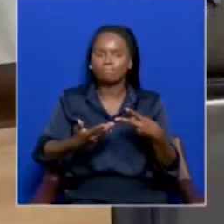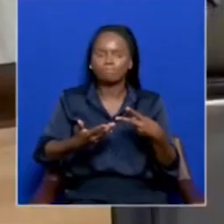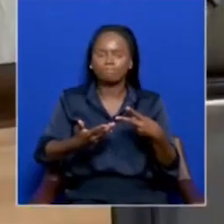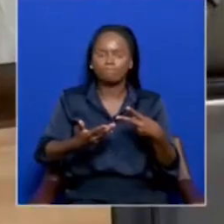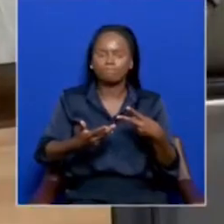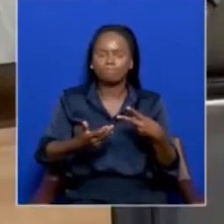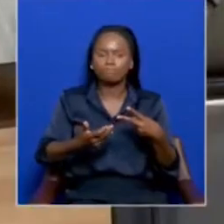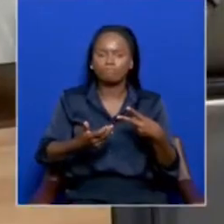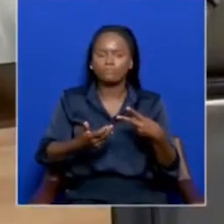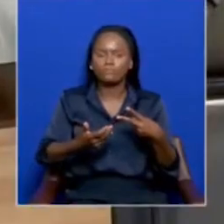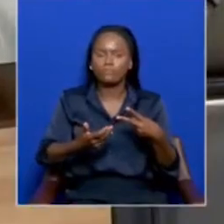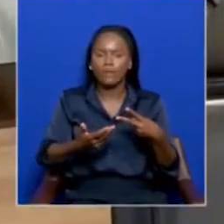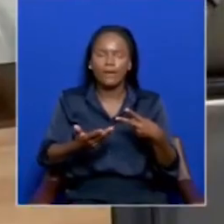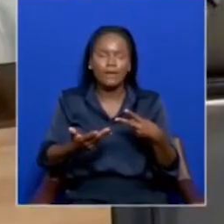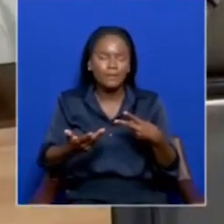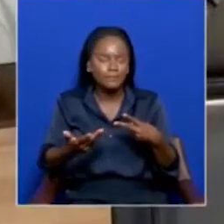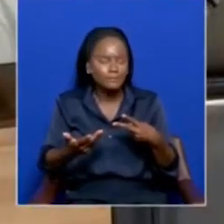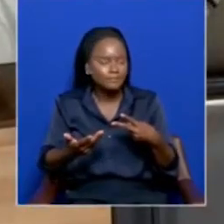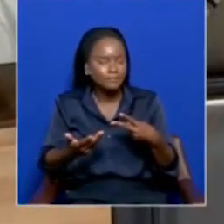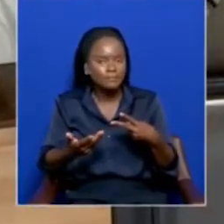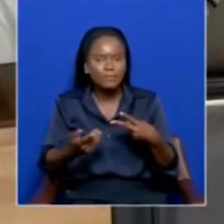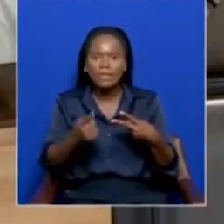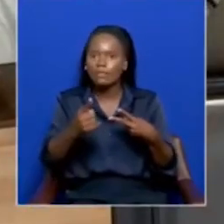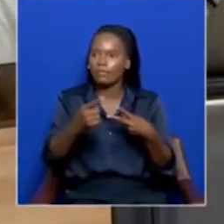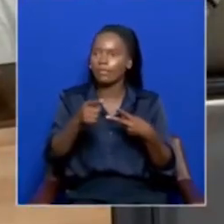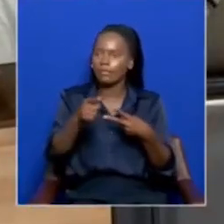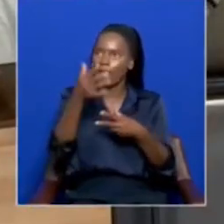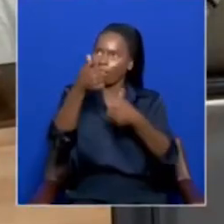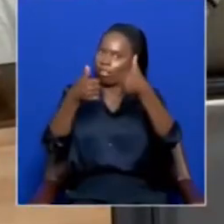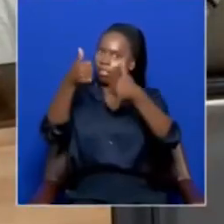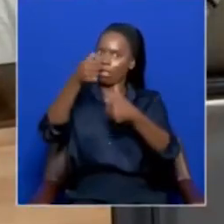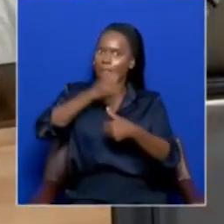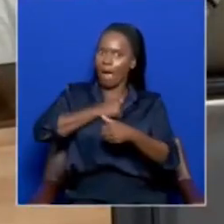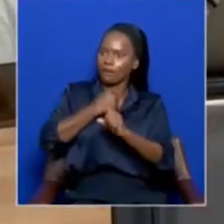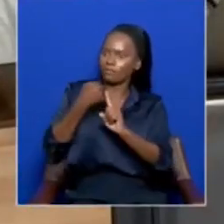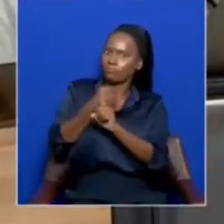they started to abuse me at work. That is what